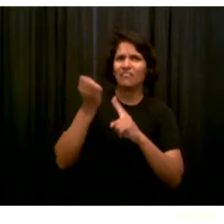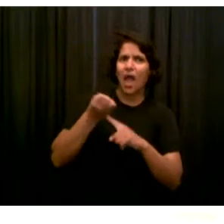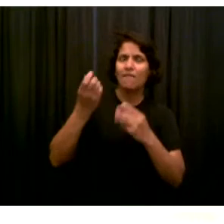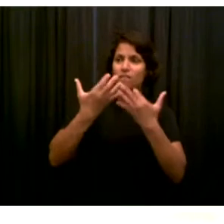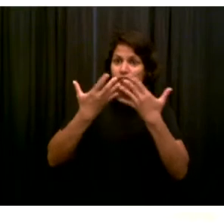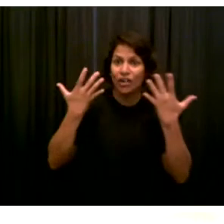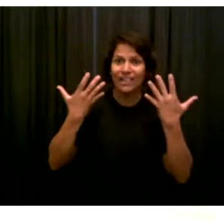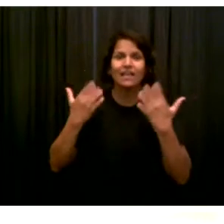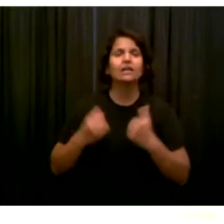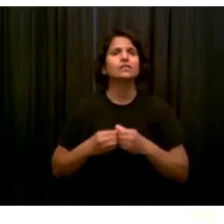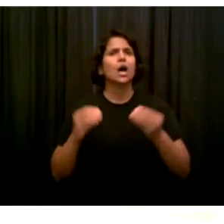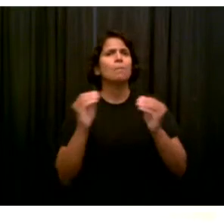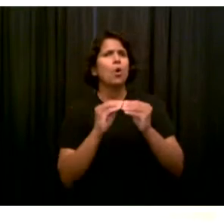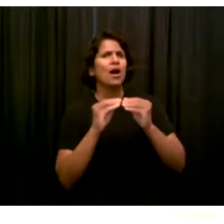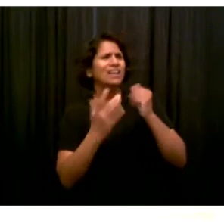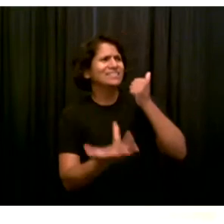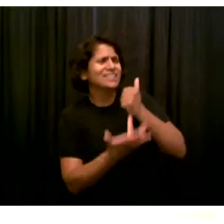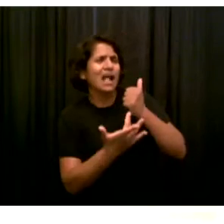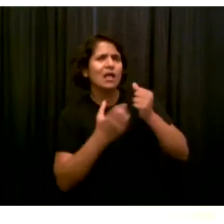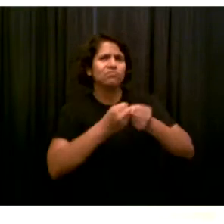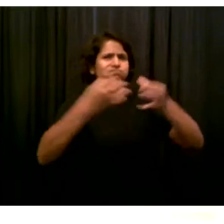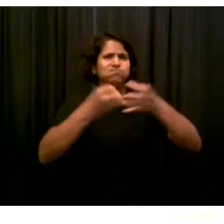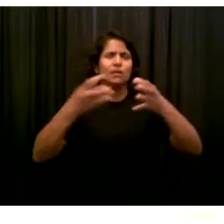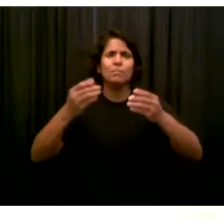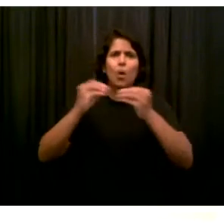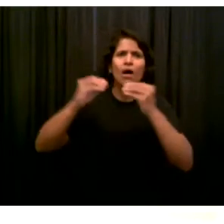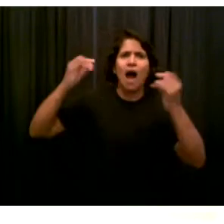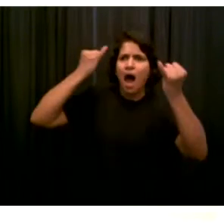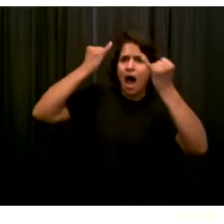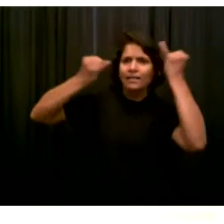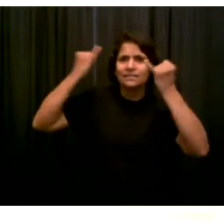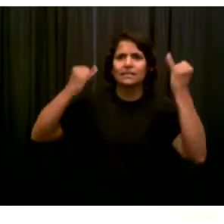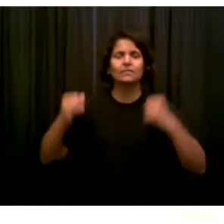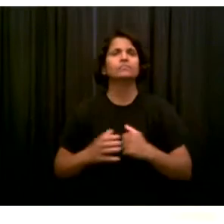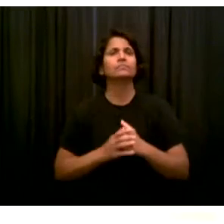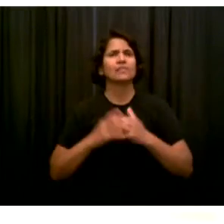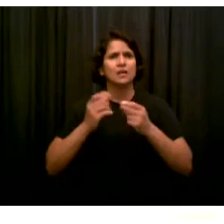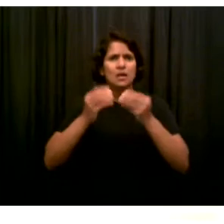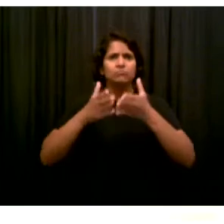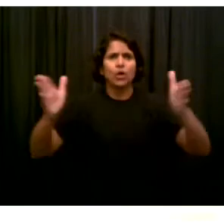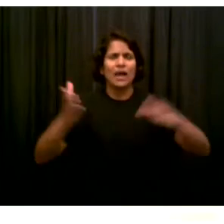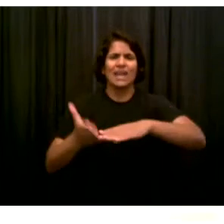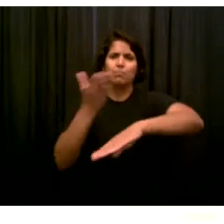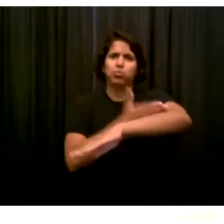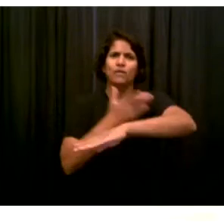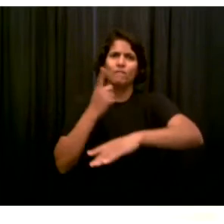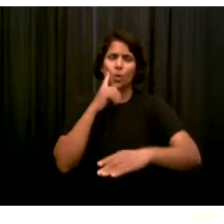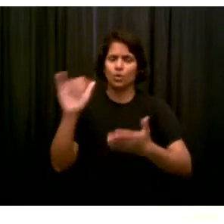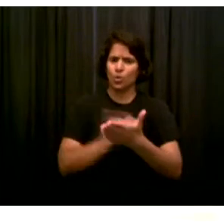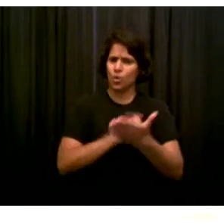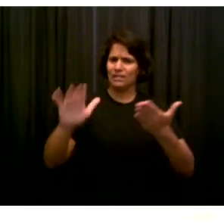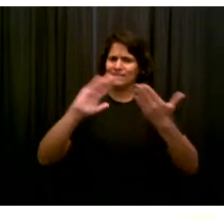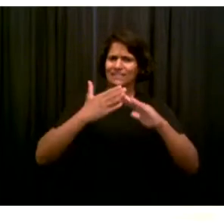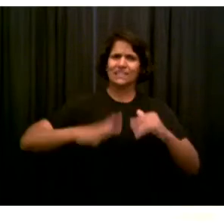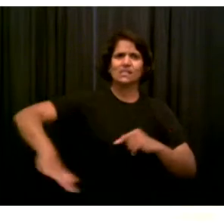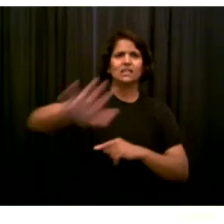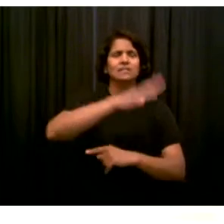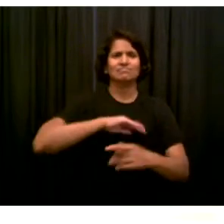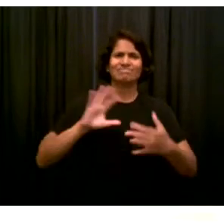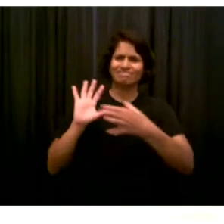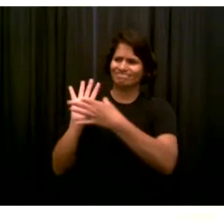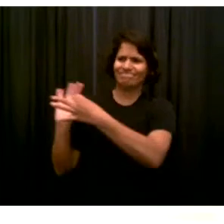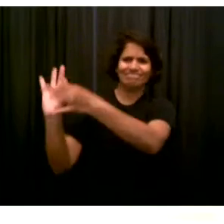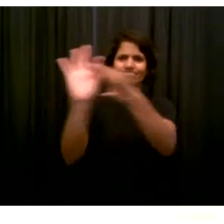there, and something that reconnects people as opposed to dismantling communities. So,